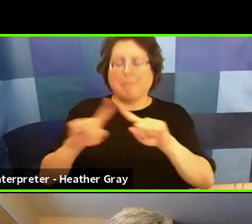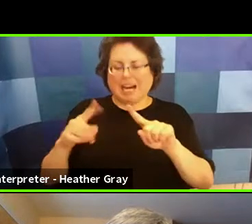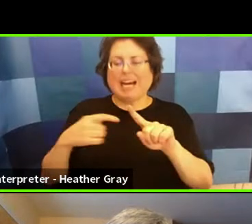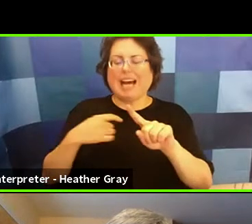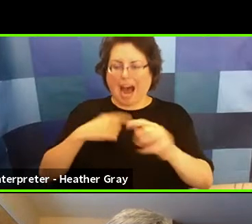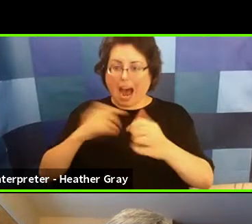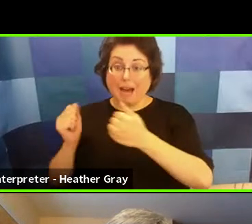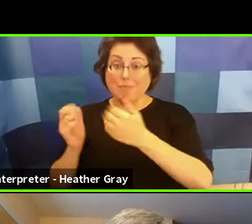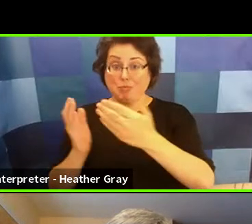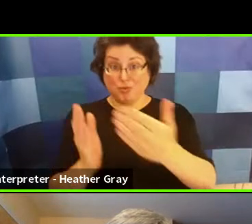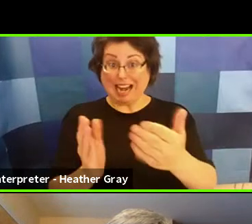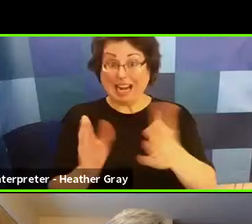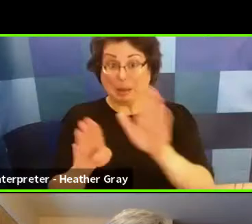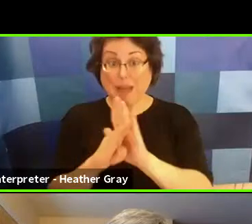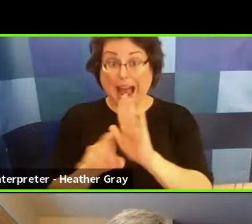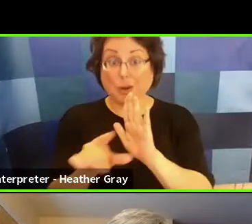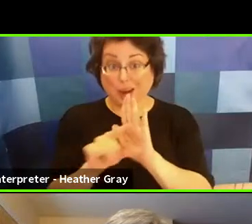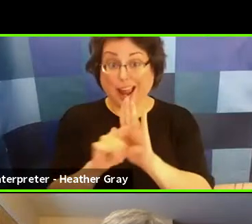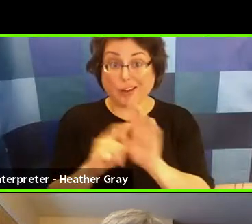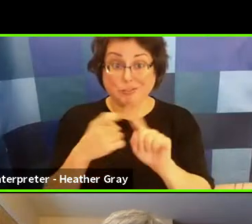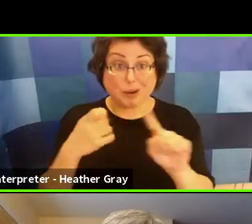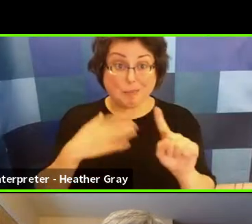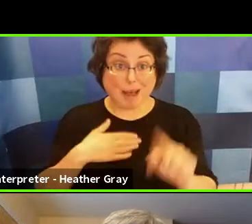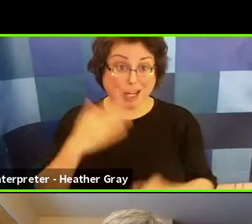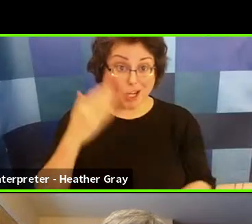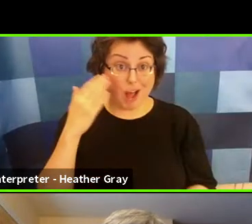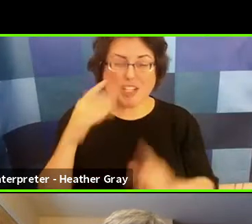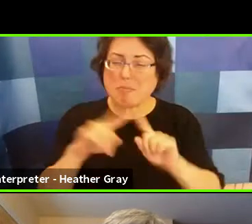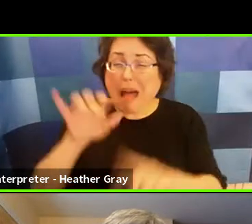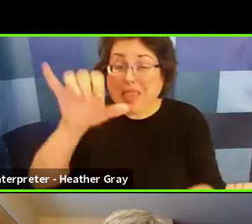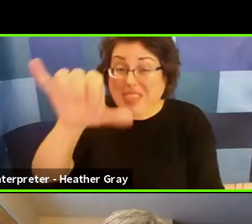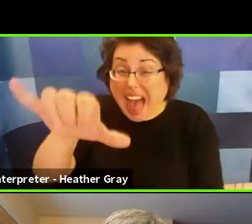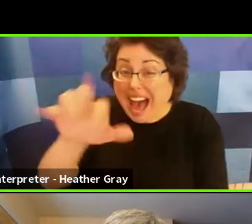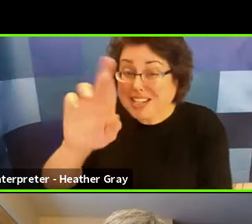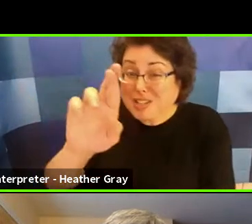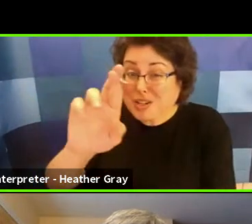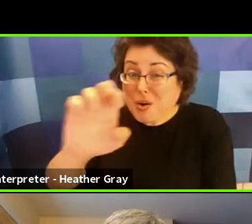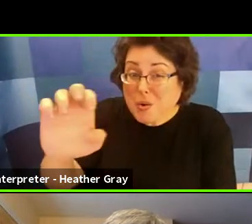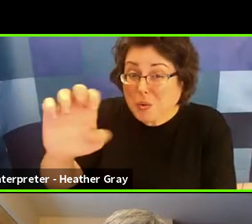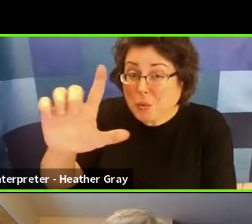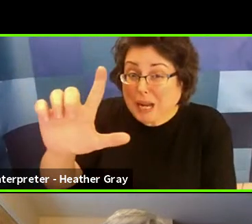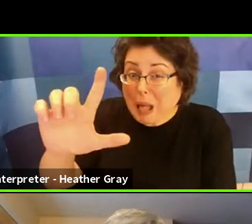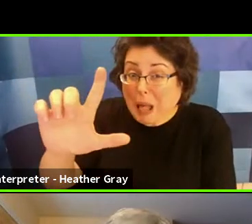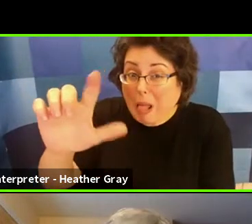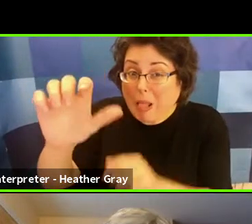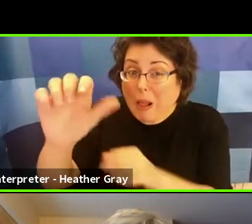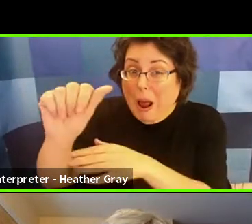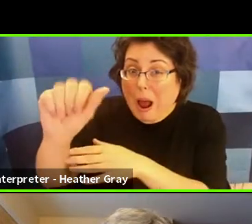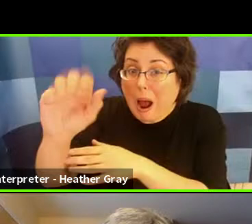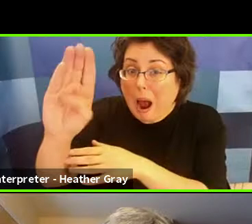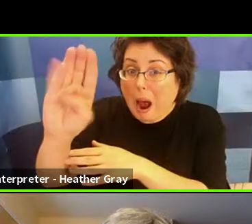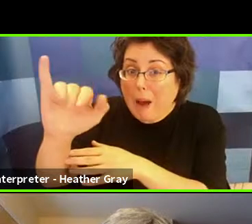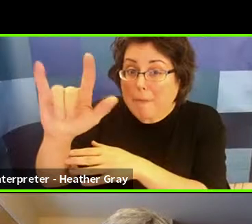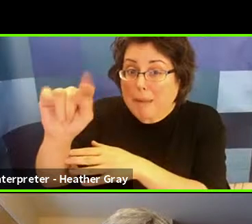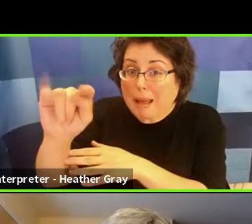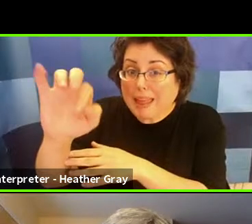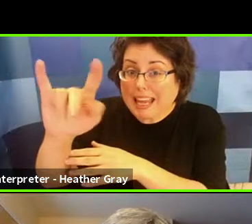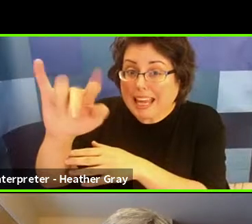committee. But Real Abilities is not as on the steering committee.